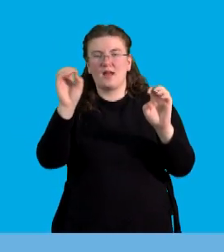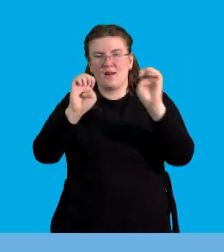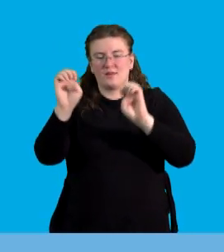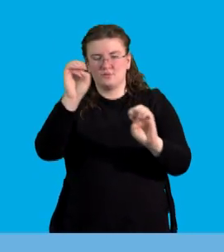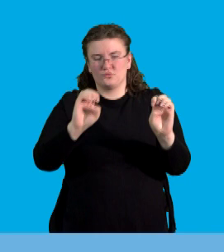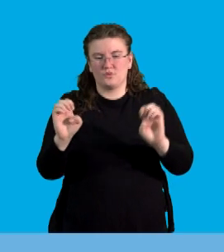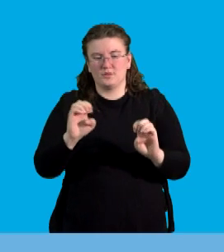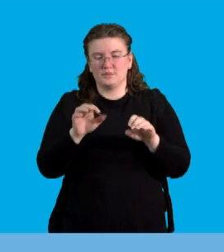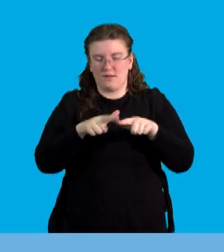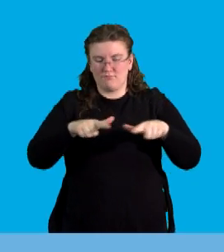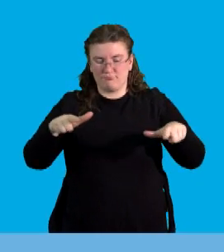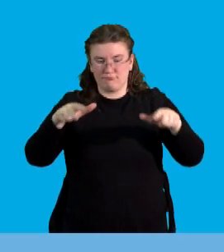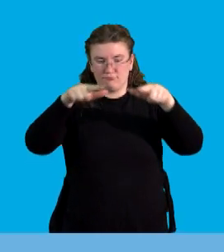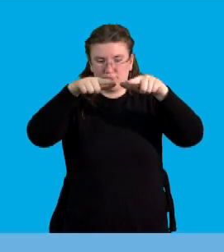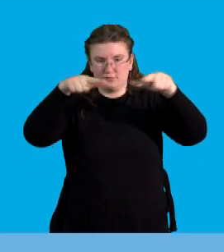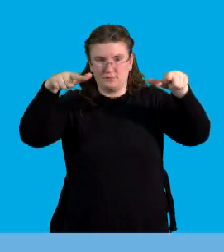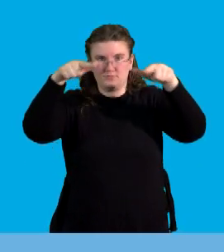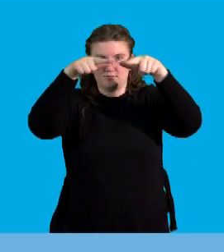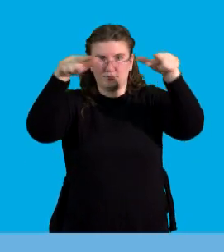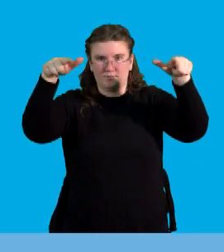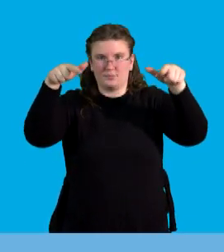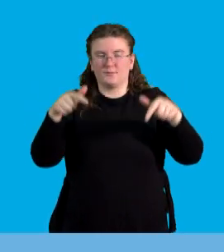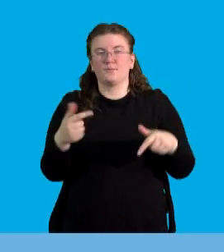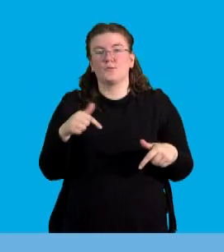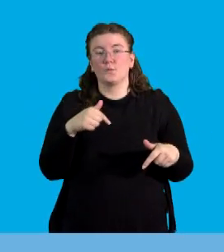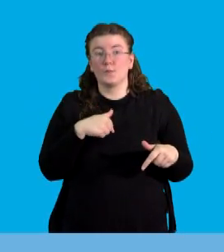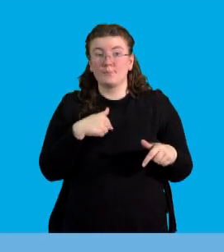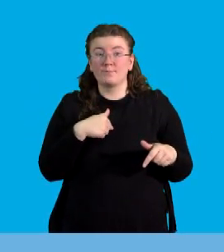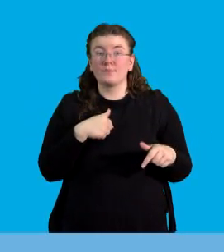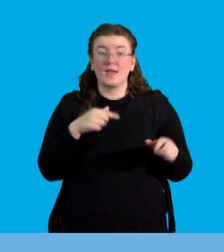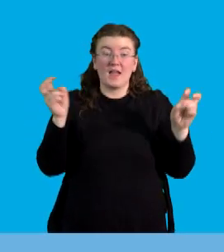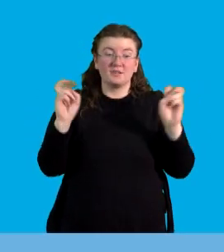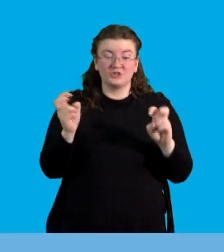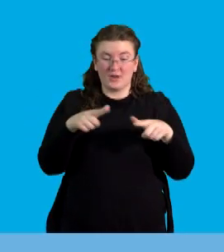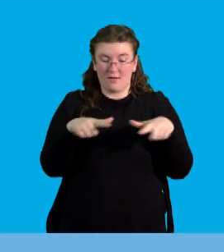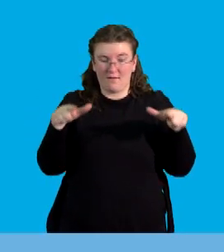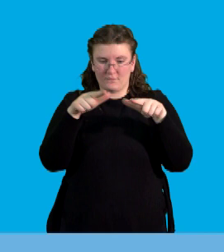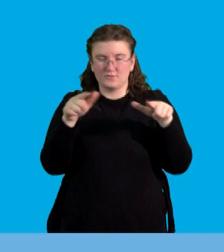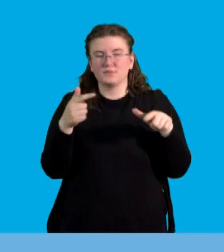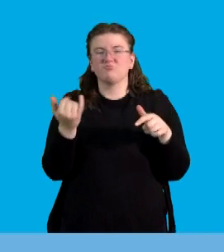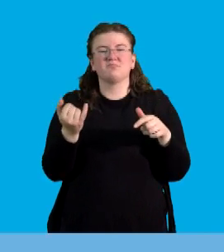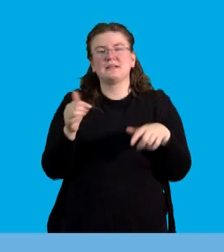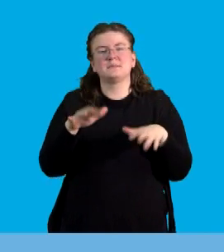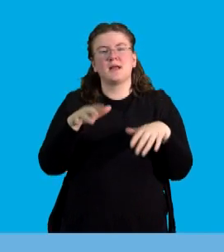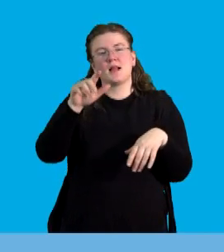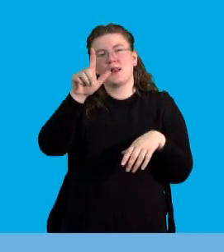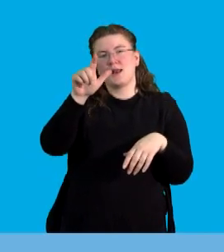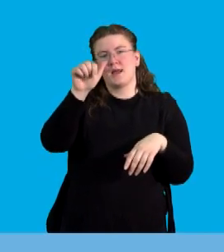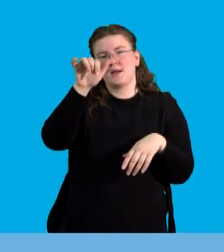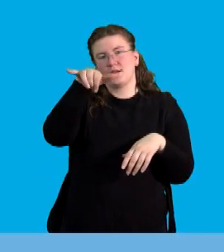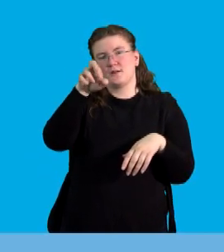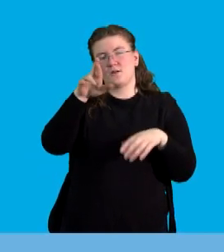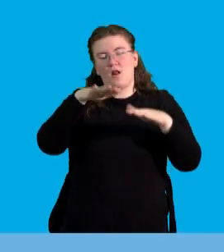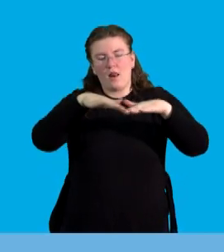we have different energy levels that each of these electrons are going to be occupying. So we can take those energy levels as layers of electrons, that